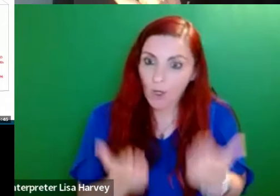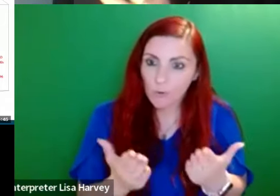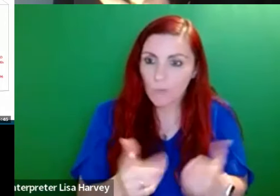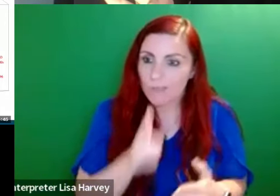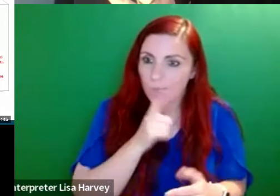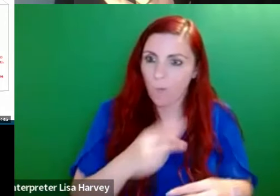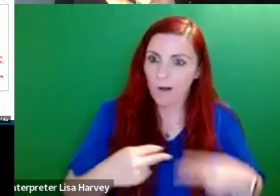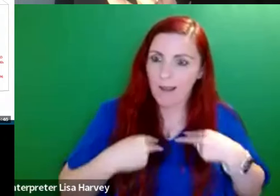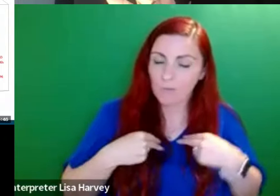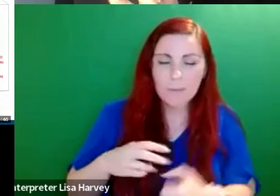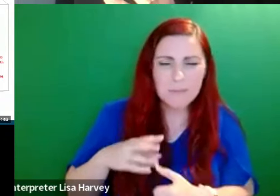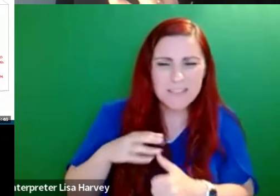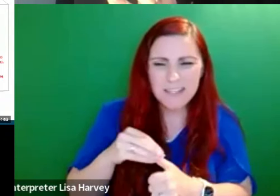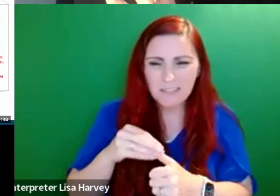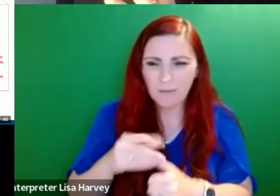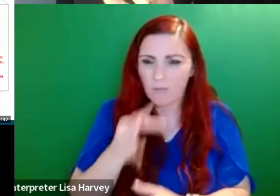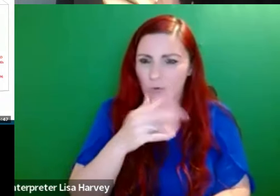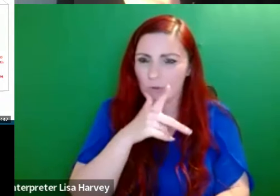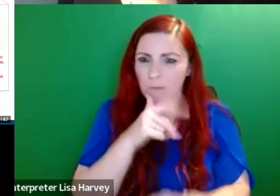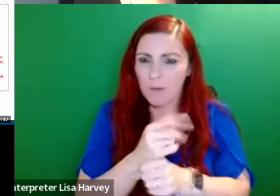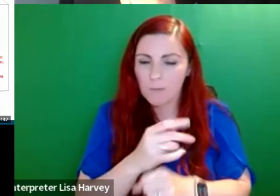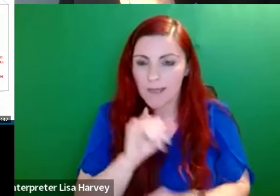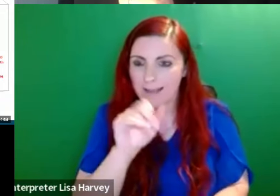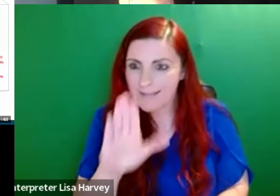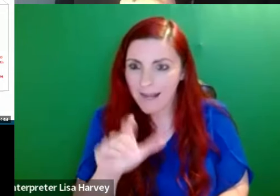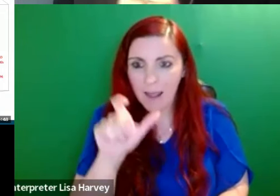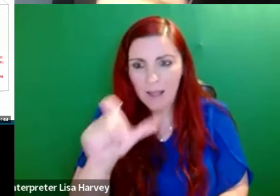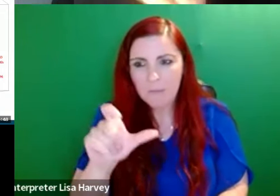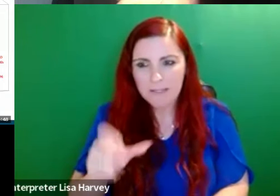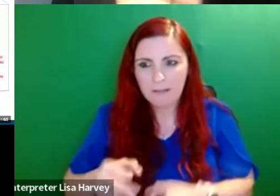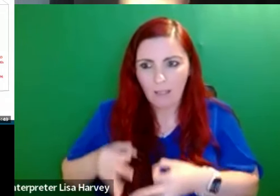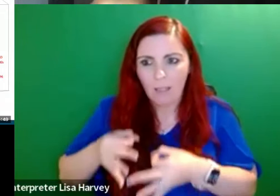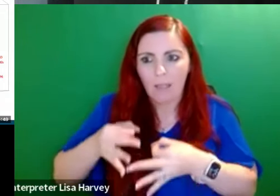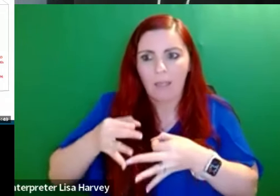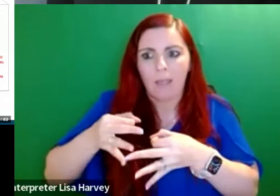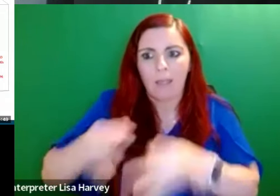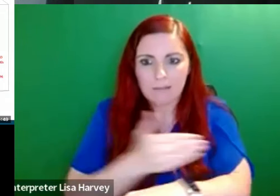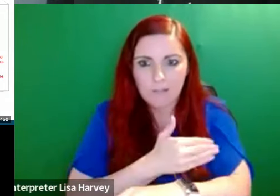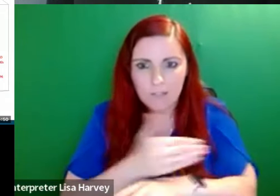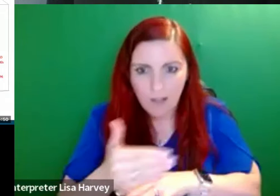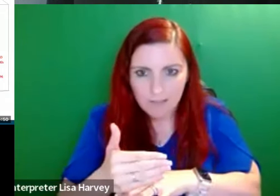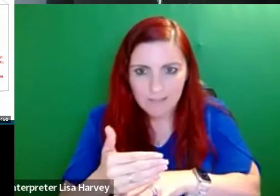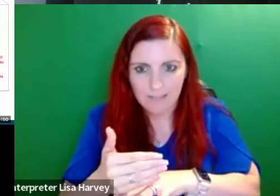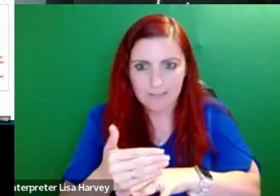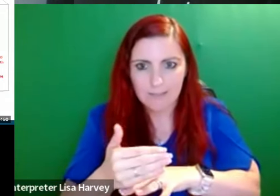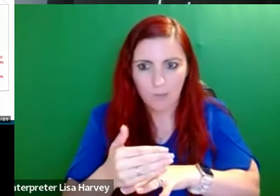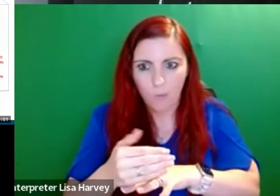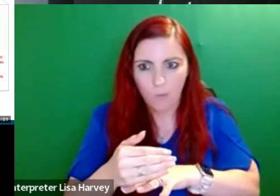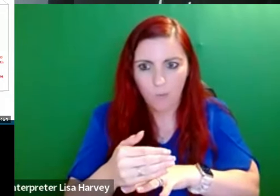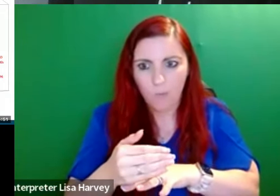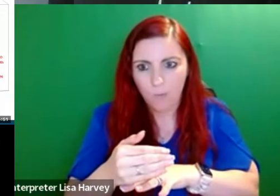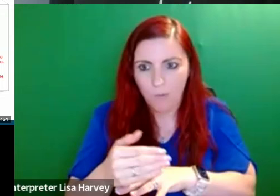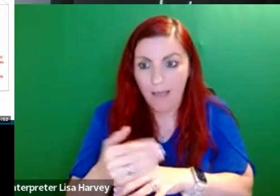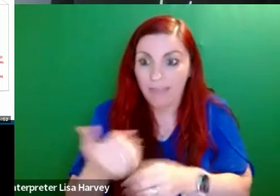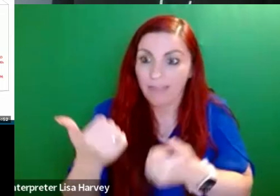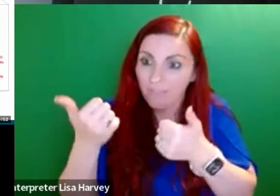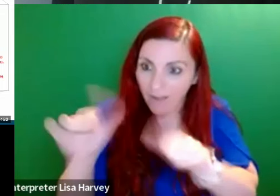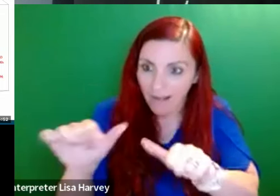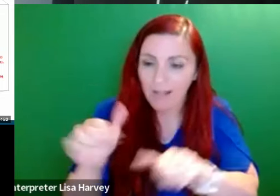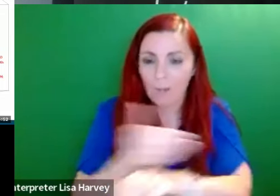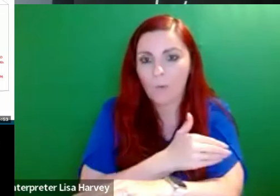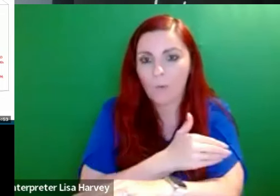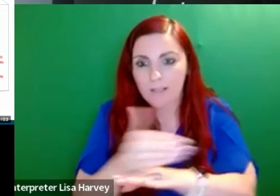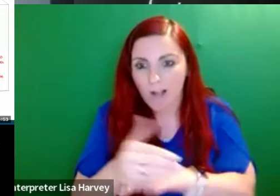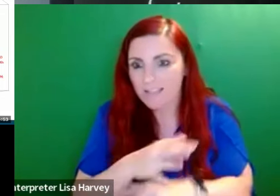Irish sign language was a little bit slow off the mark. And we're a couple of decades in before we anybody